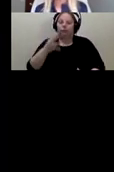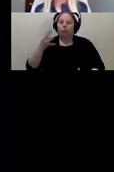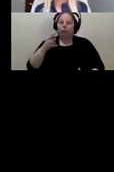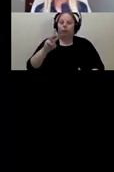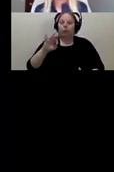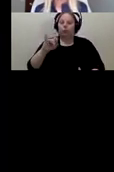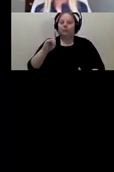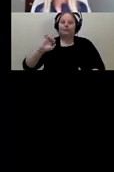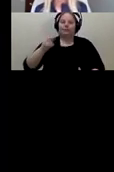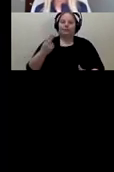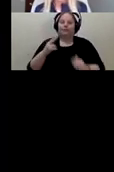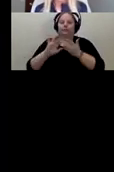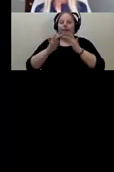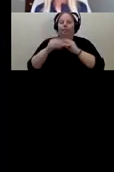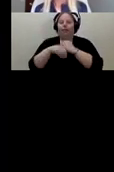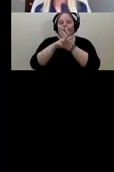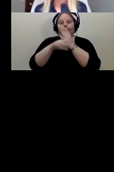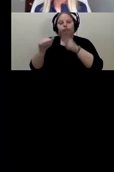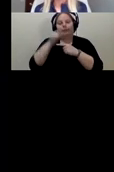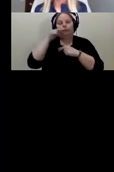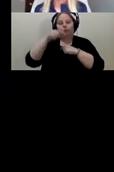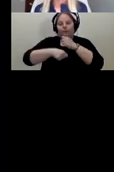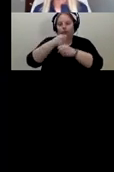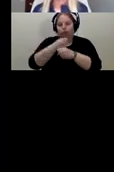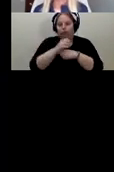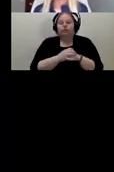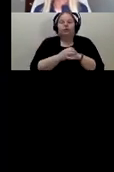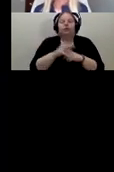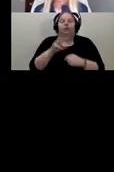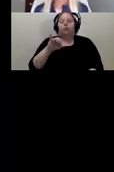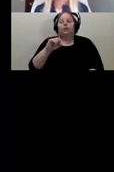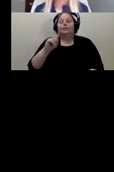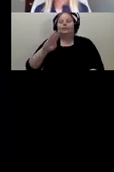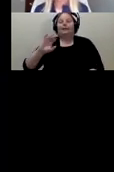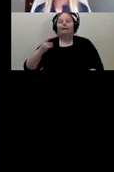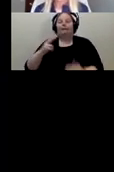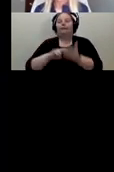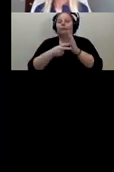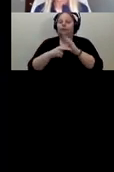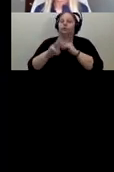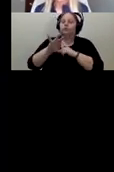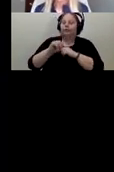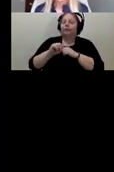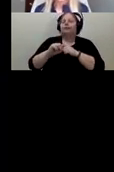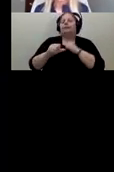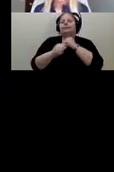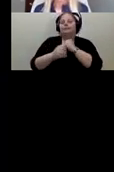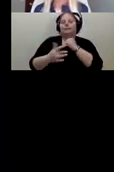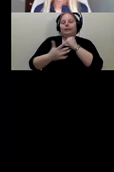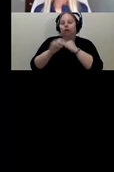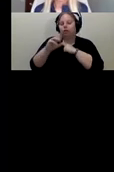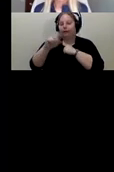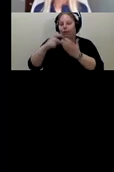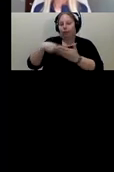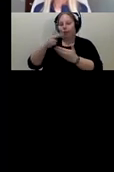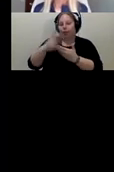training for the year. And so WISTECH is Wisconsin's Assistive Technology Act program, and